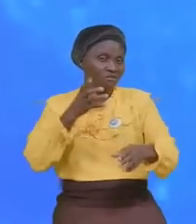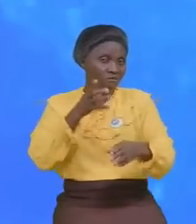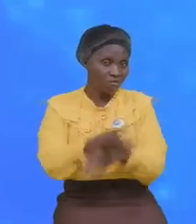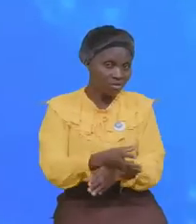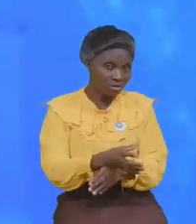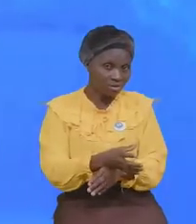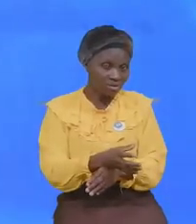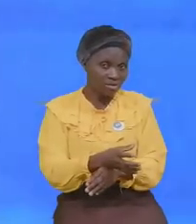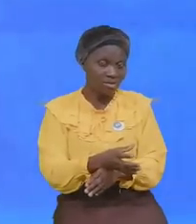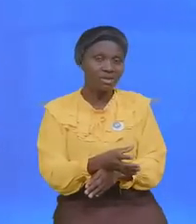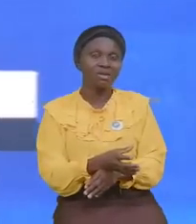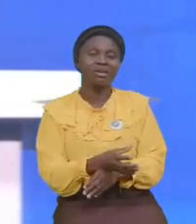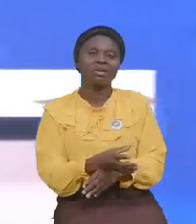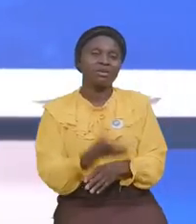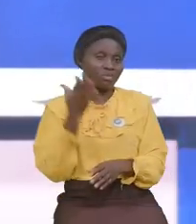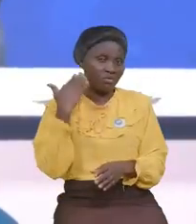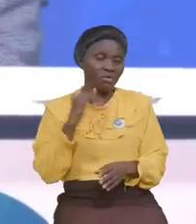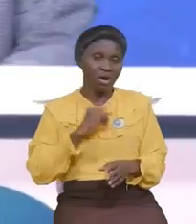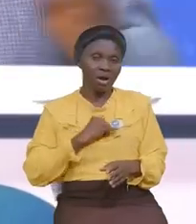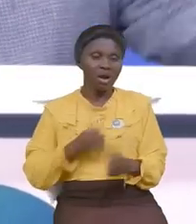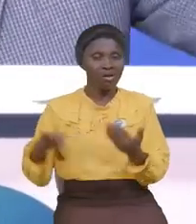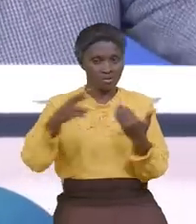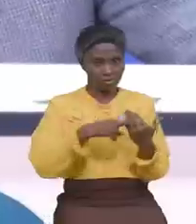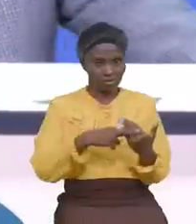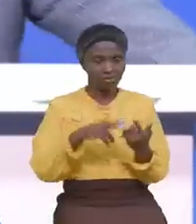I restore him fourfold.